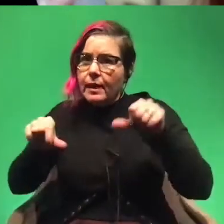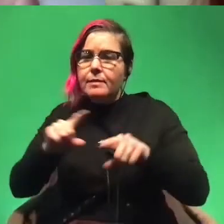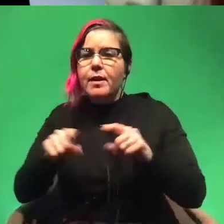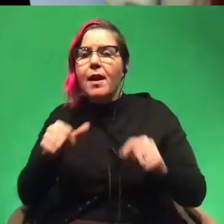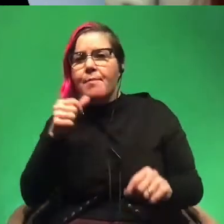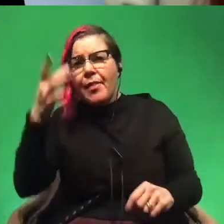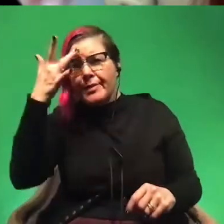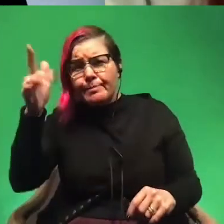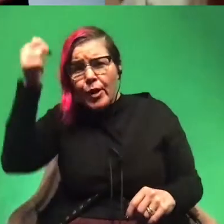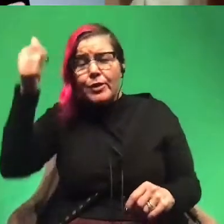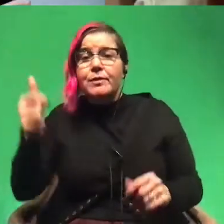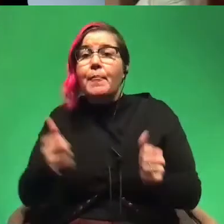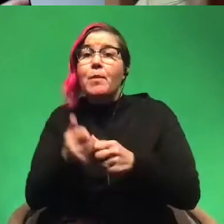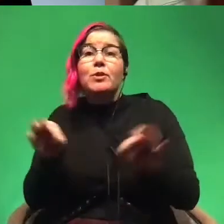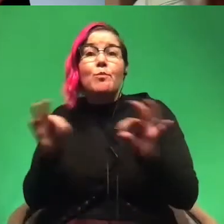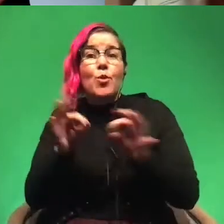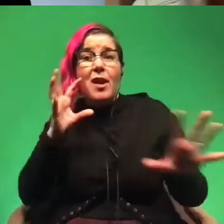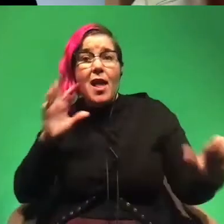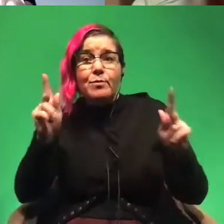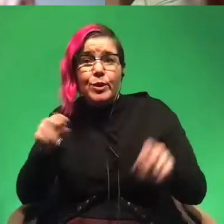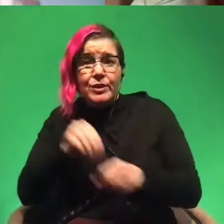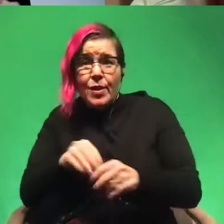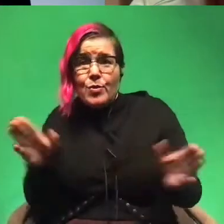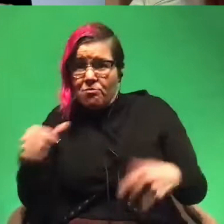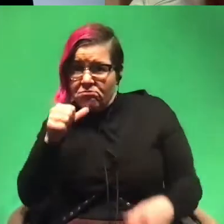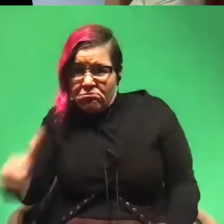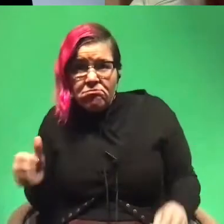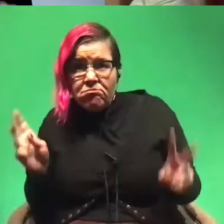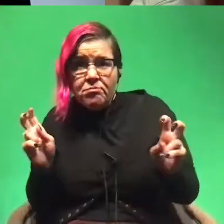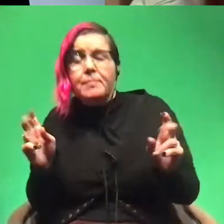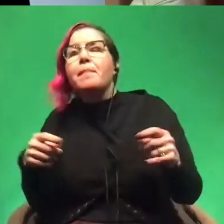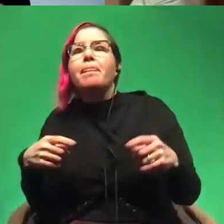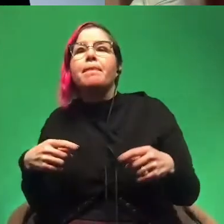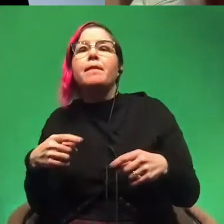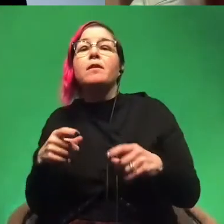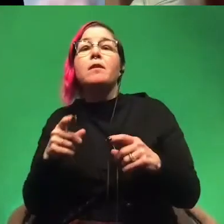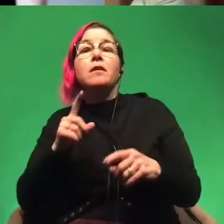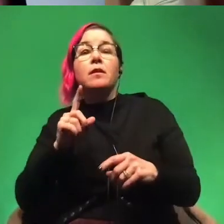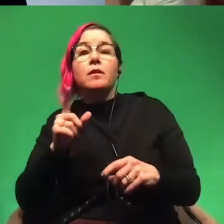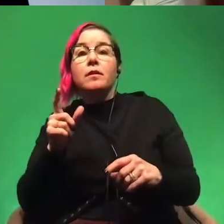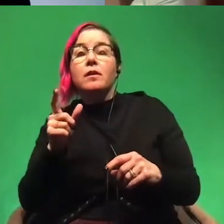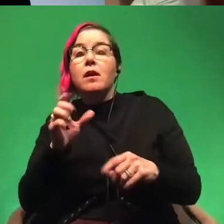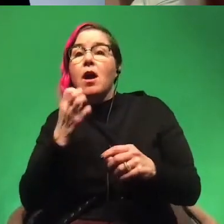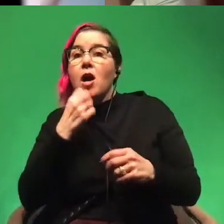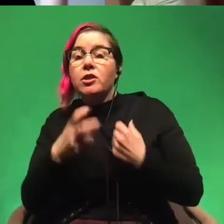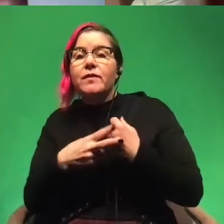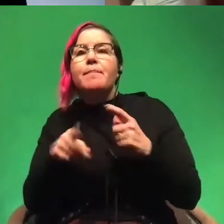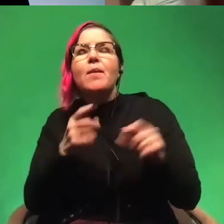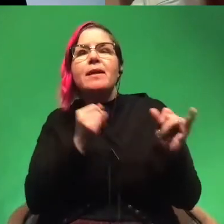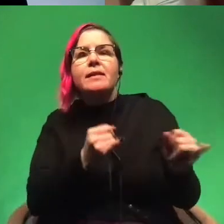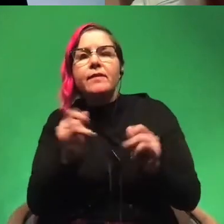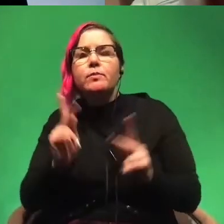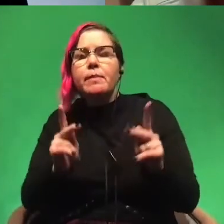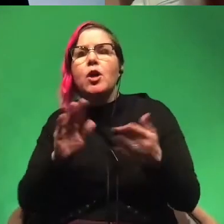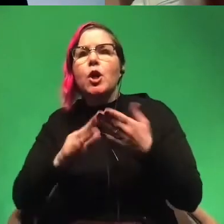smartest, the most important, or even the loudest person in the room who, when it comes to making a difference. Realistically, conservation is about individual people and